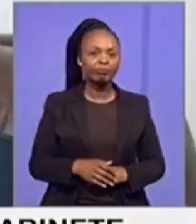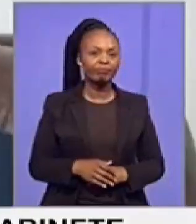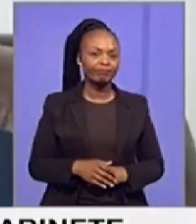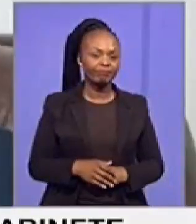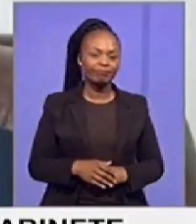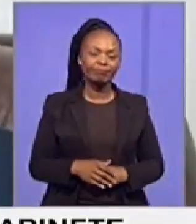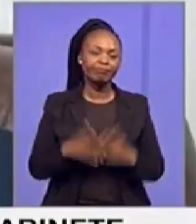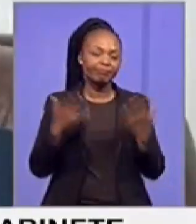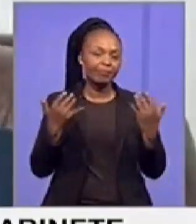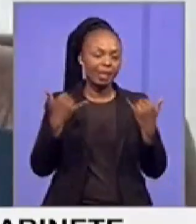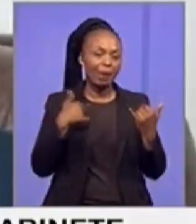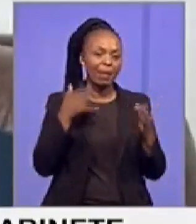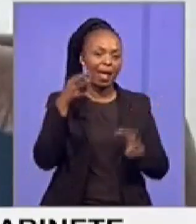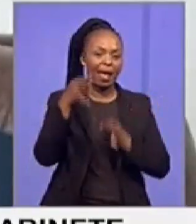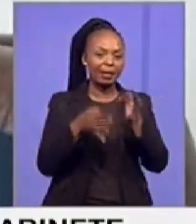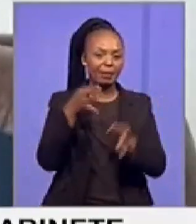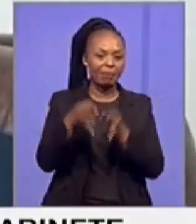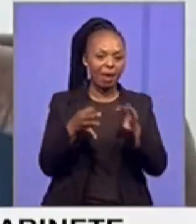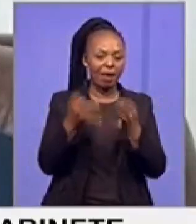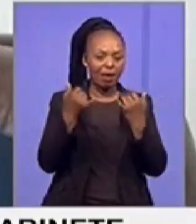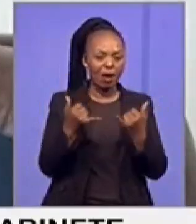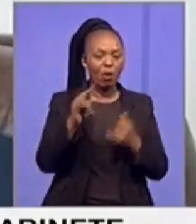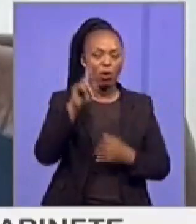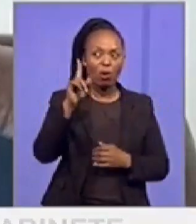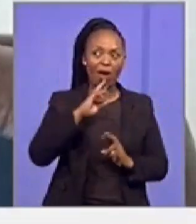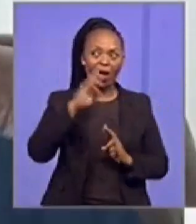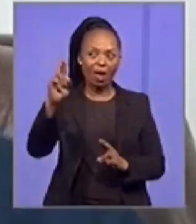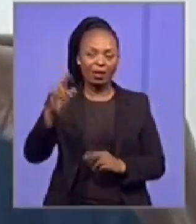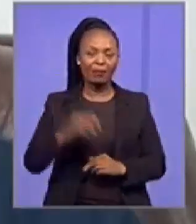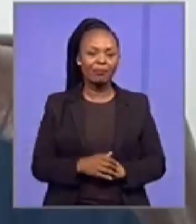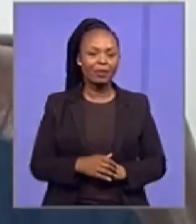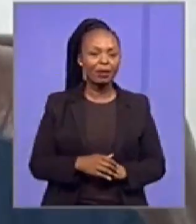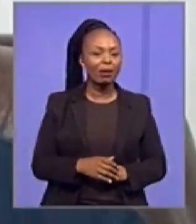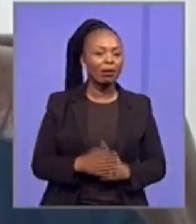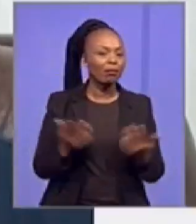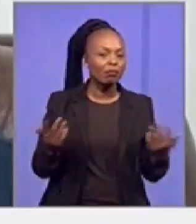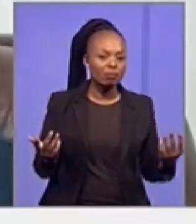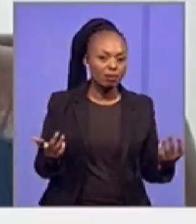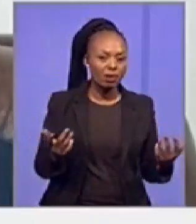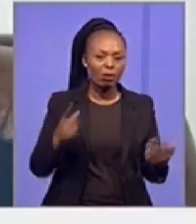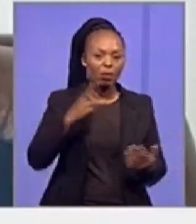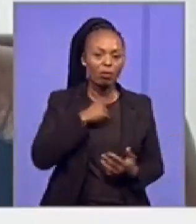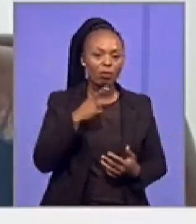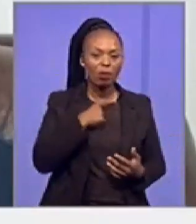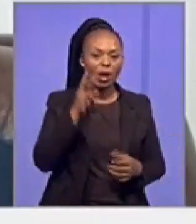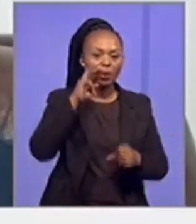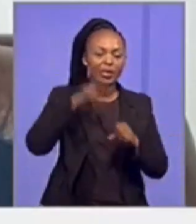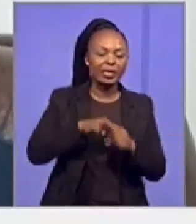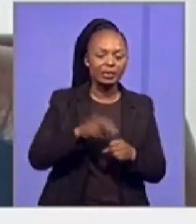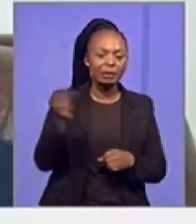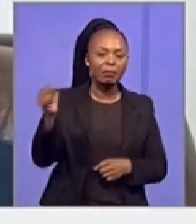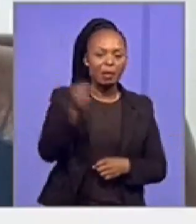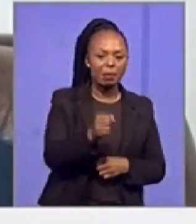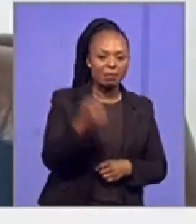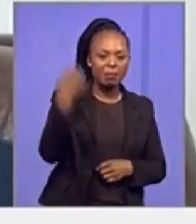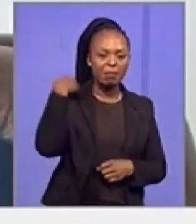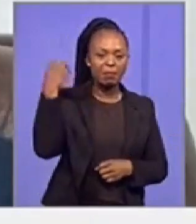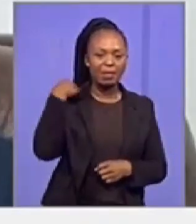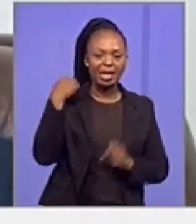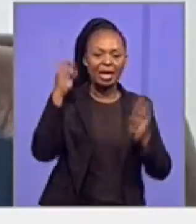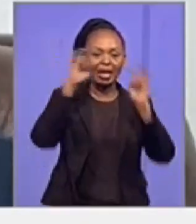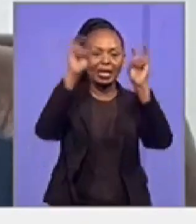re lebela ha ke tshwantse ke khutlise potso ena ke hore hobaneng o hloka letona la